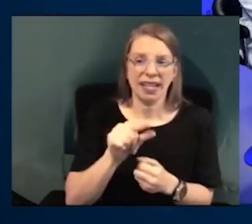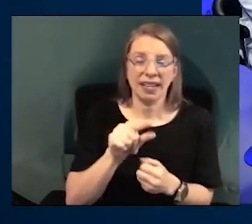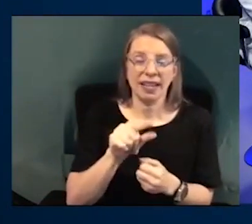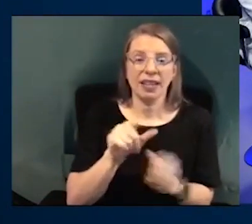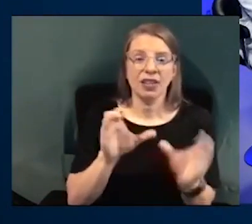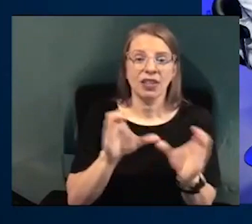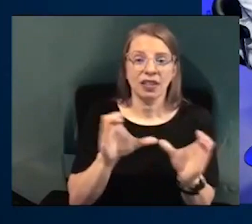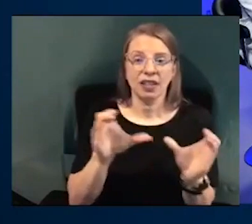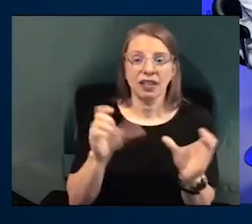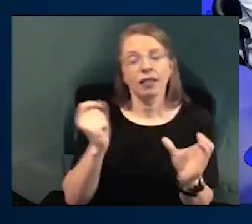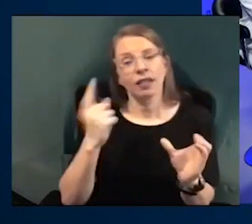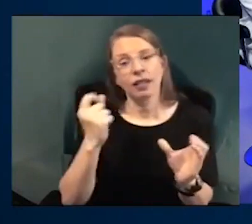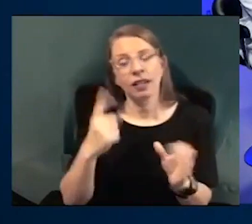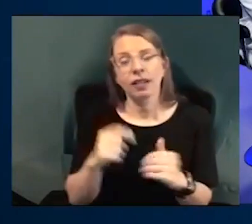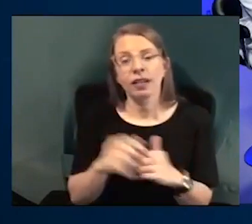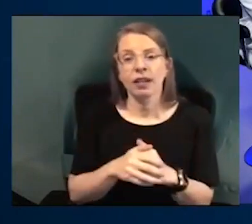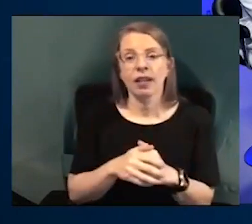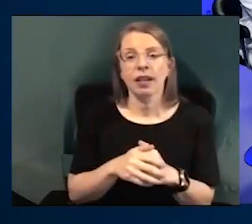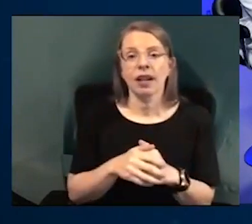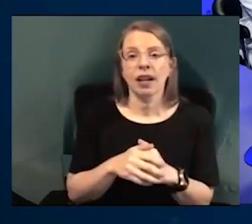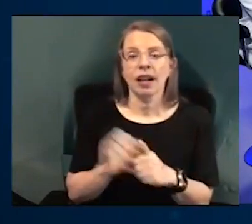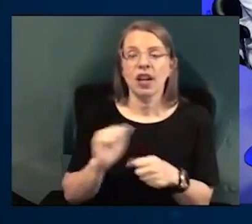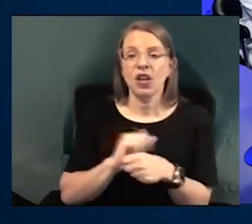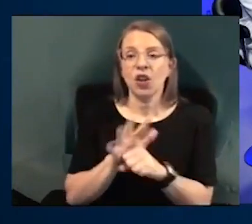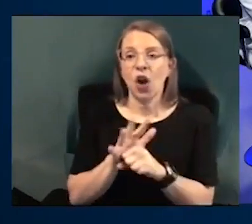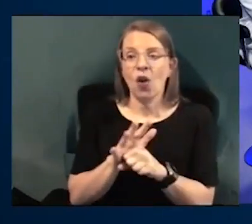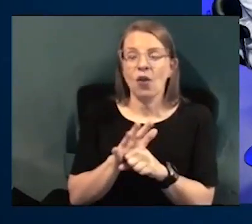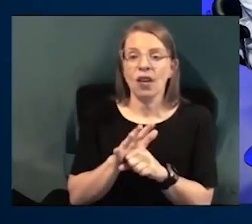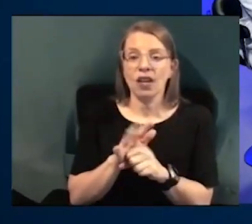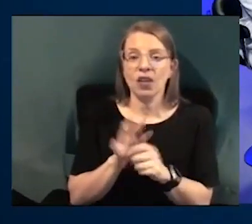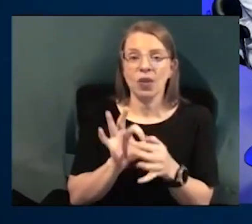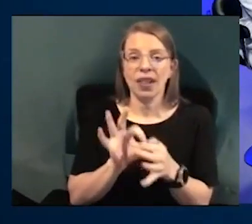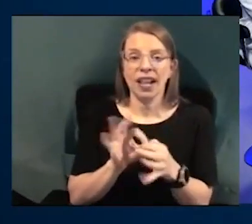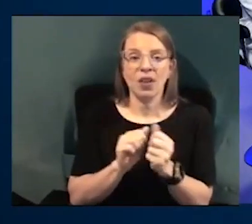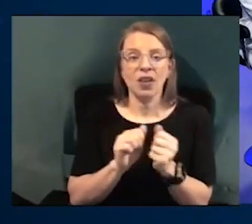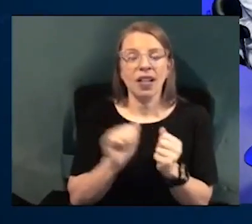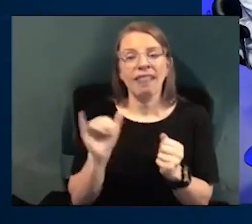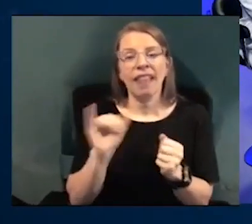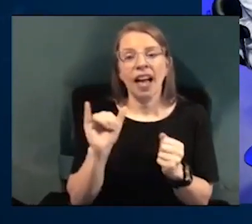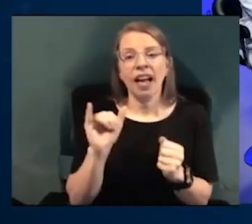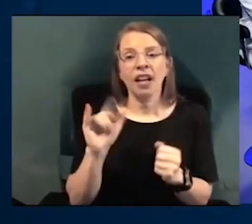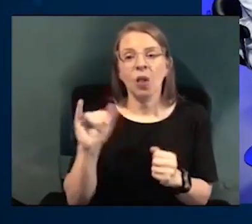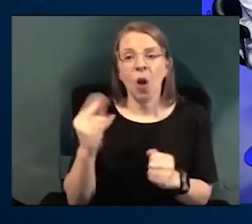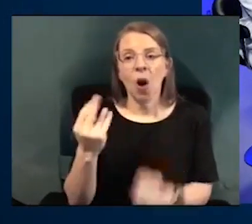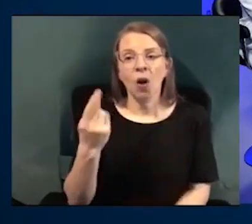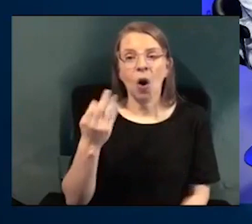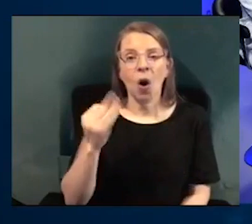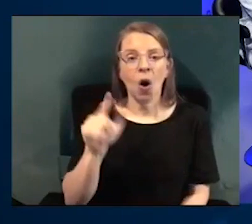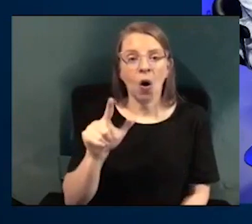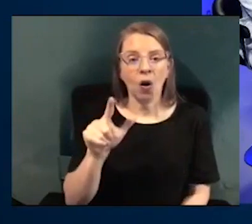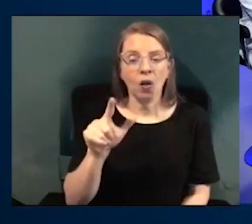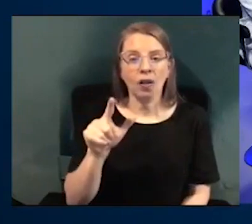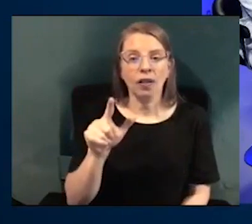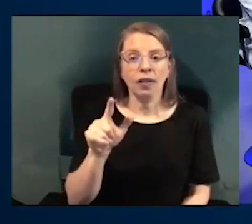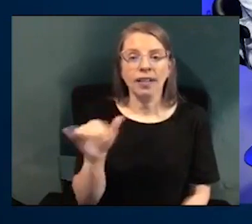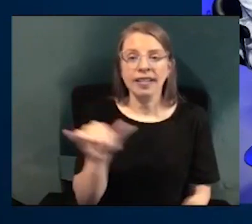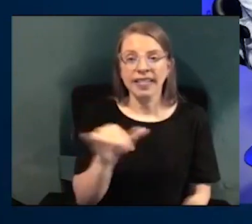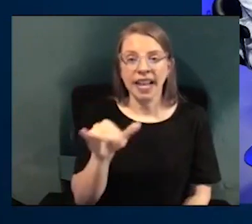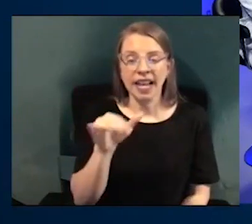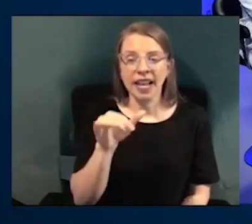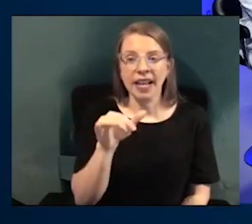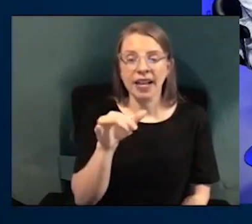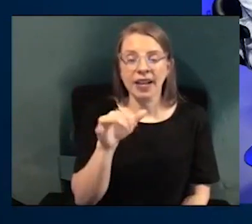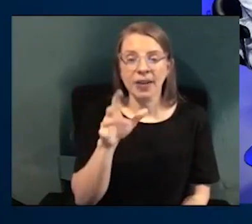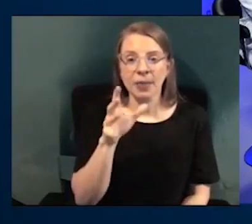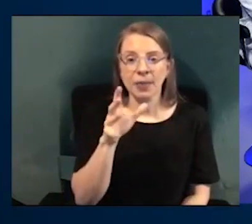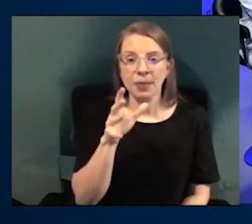you when something is COVID related, like your long haulers, and that was kind of the case with the gal Yeah. that came in through the ED that we worked on